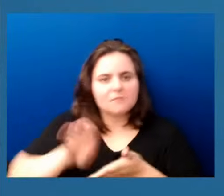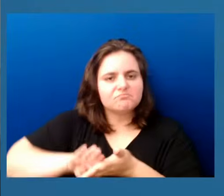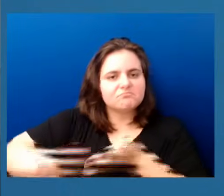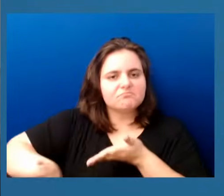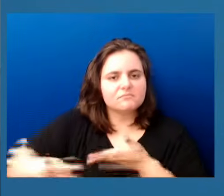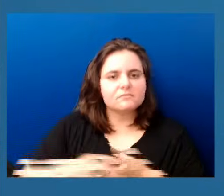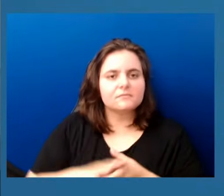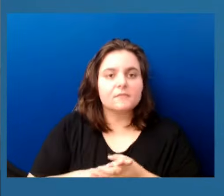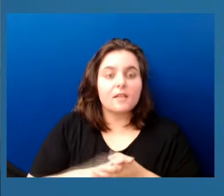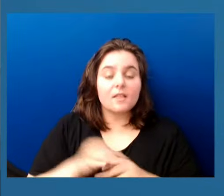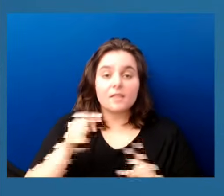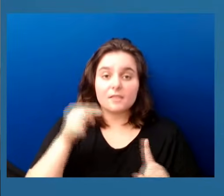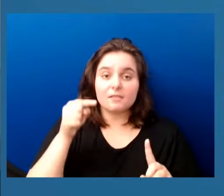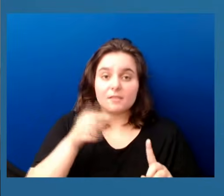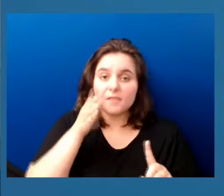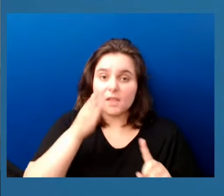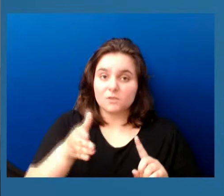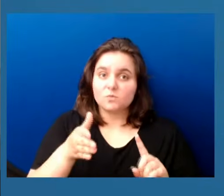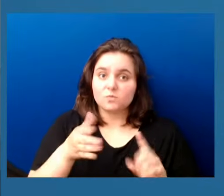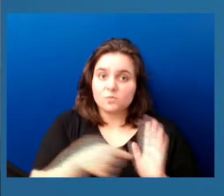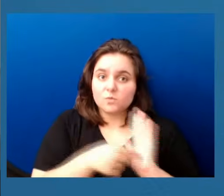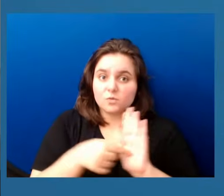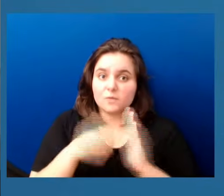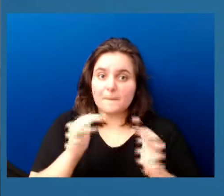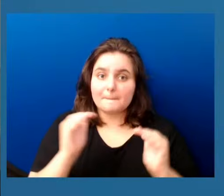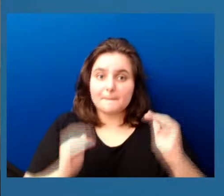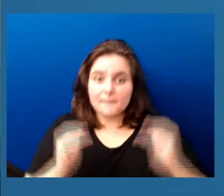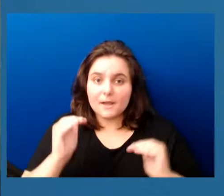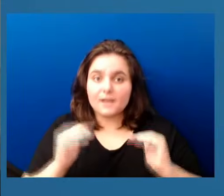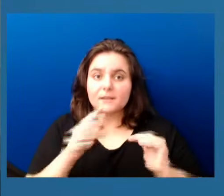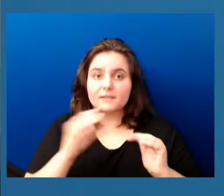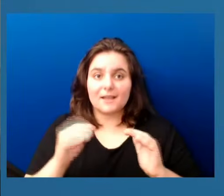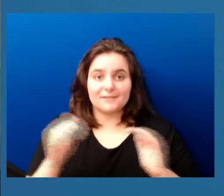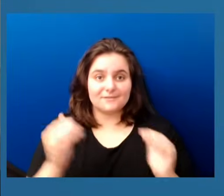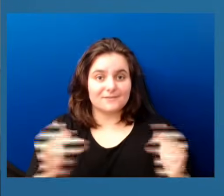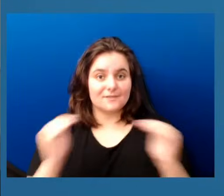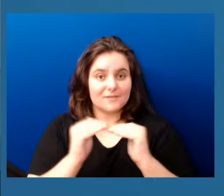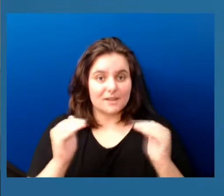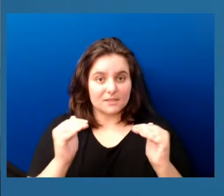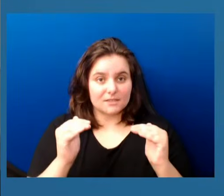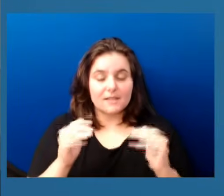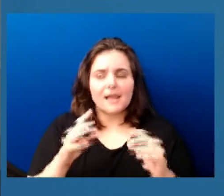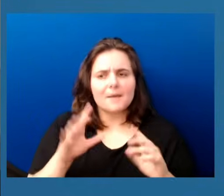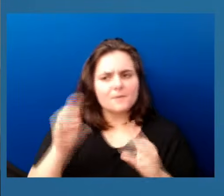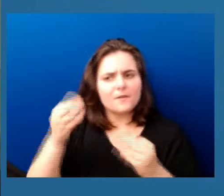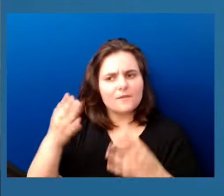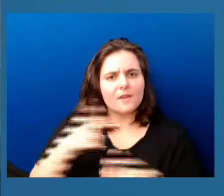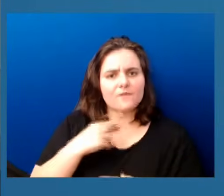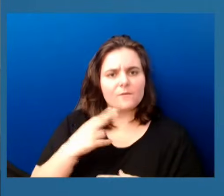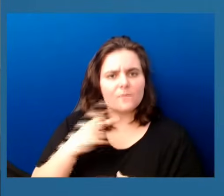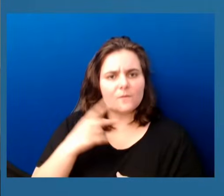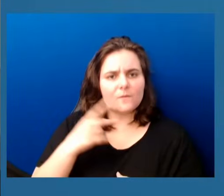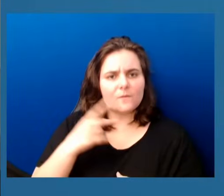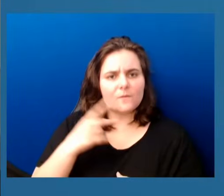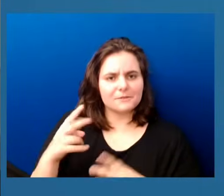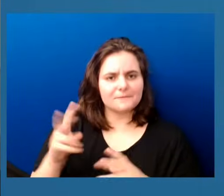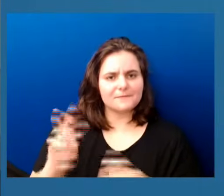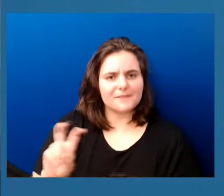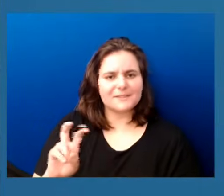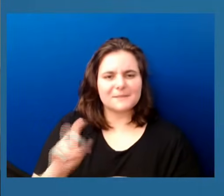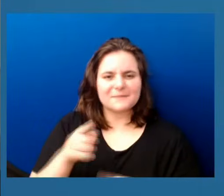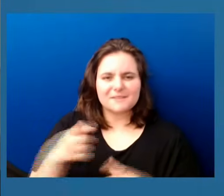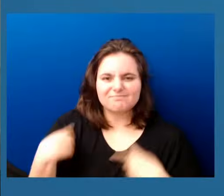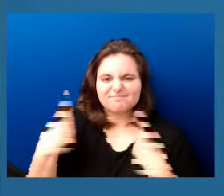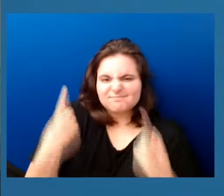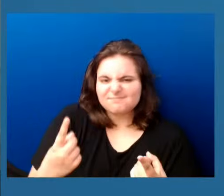to the process and give victims a voice that they have not had for the past several years. These reforms also